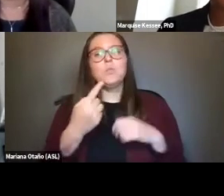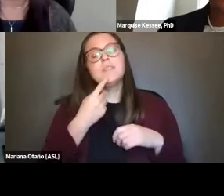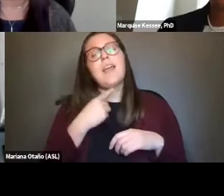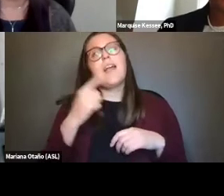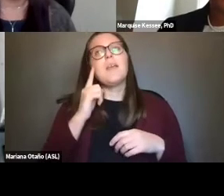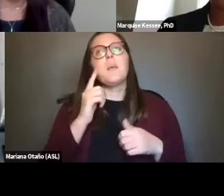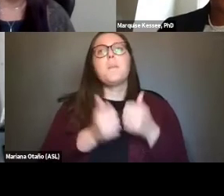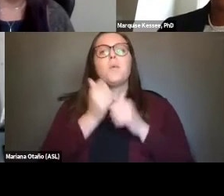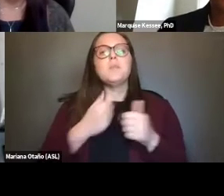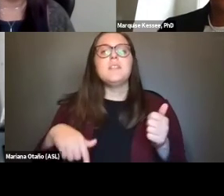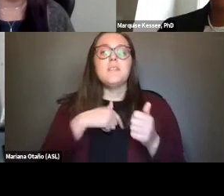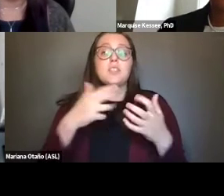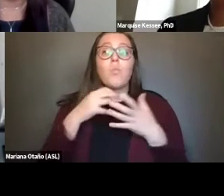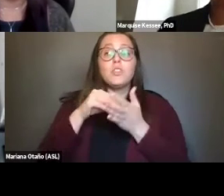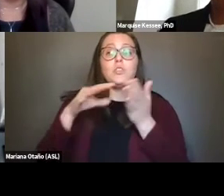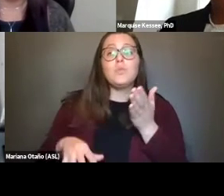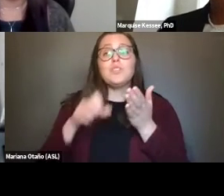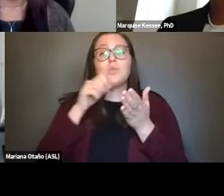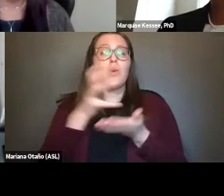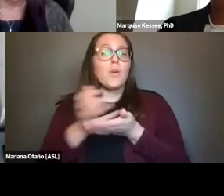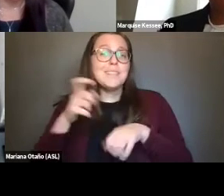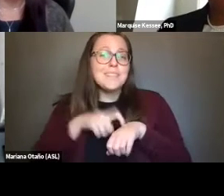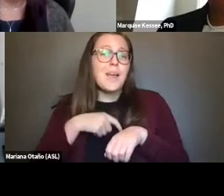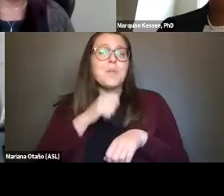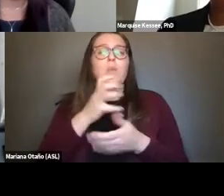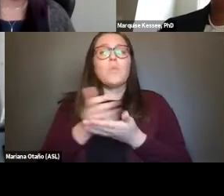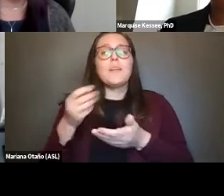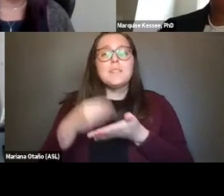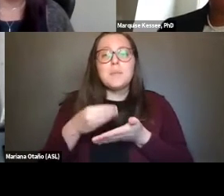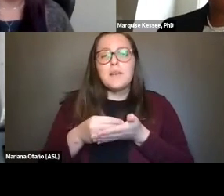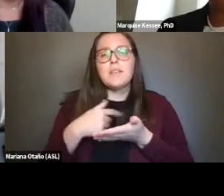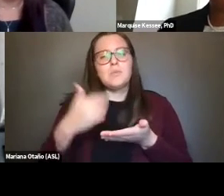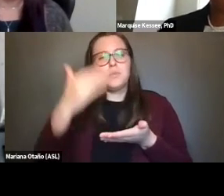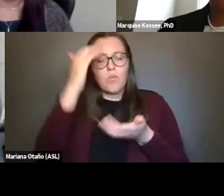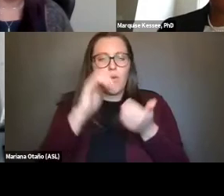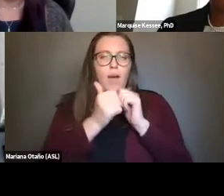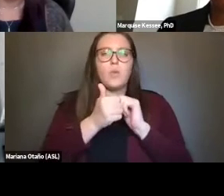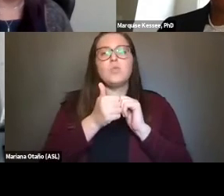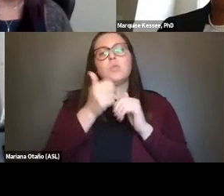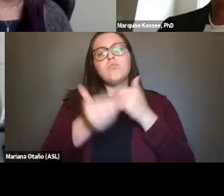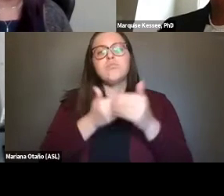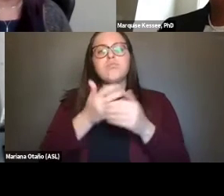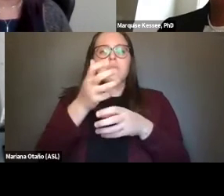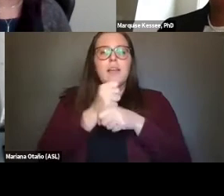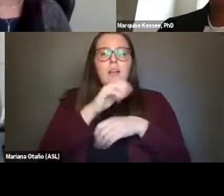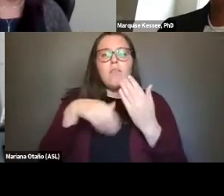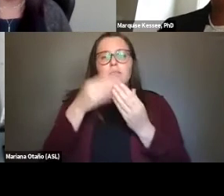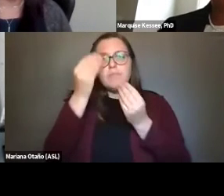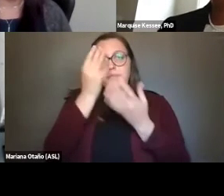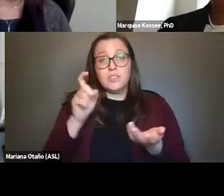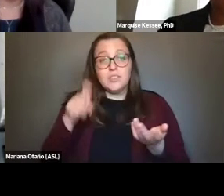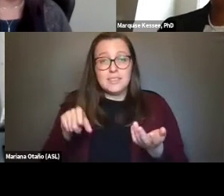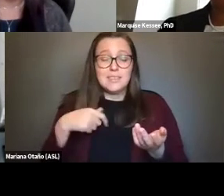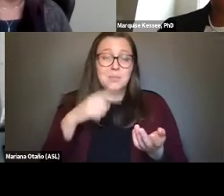want students not to lose time, not to lose money, to know how to go about getting the information they need, because there's a lot